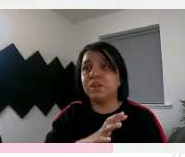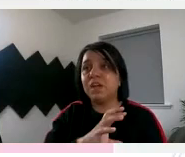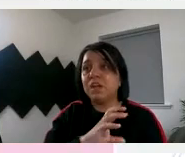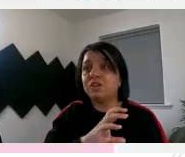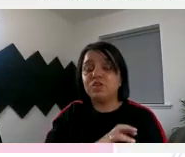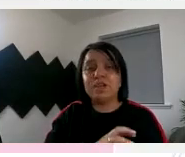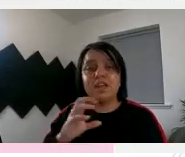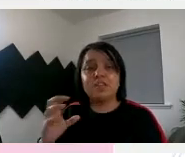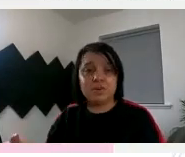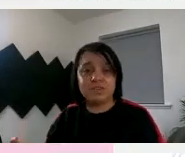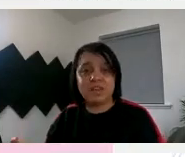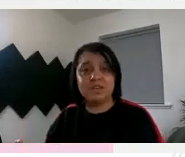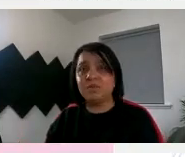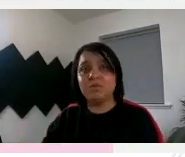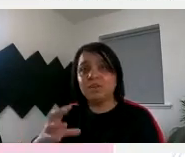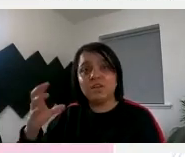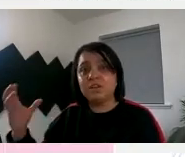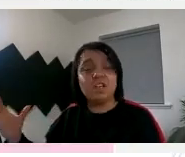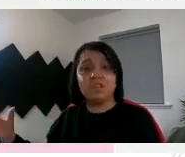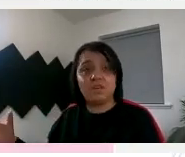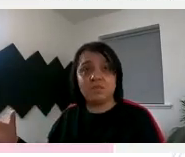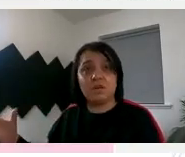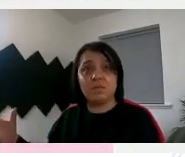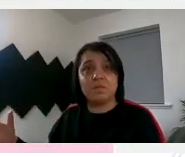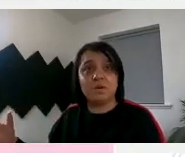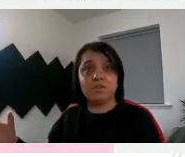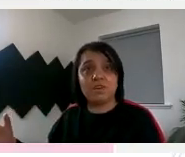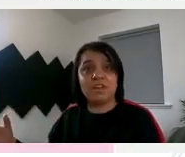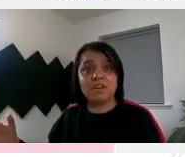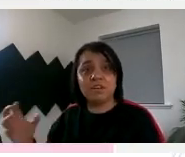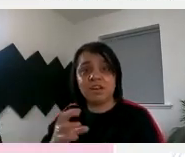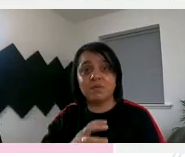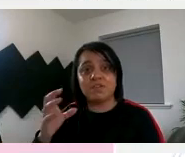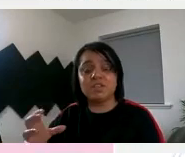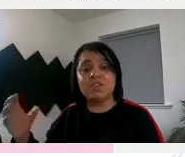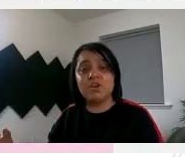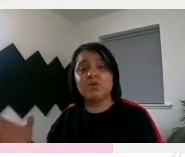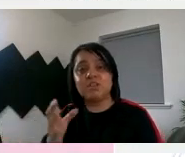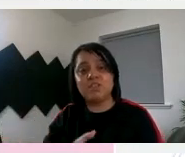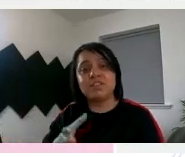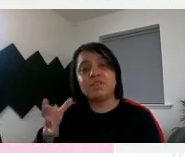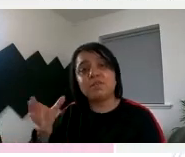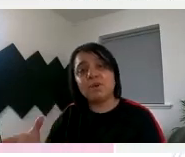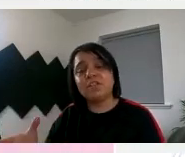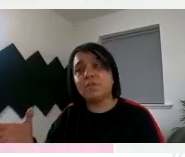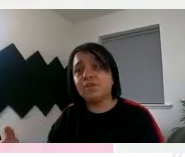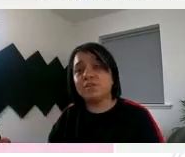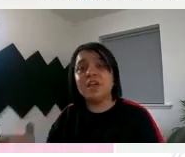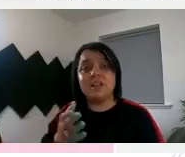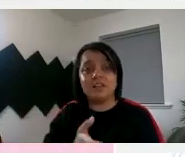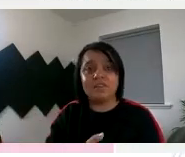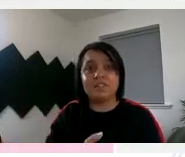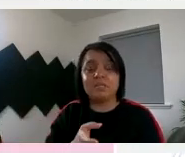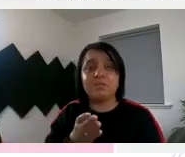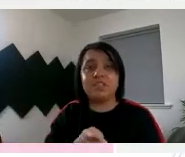between UK and USA or even Australian languages, so you know the different wording that we use.